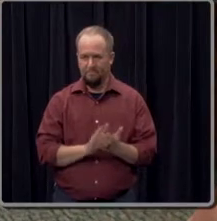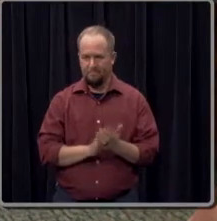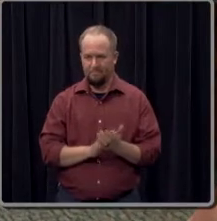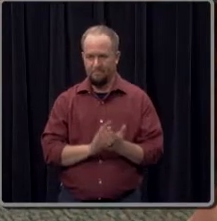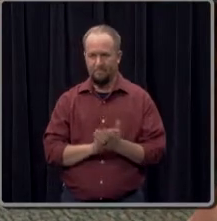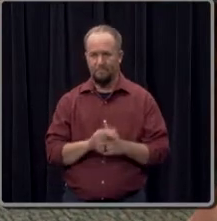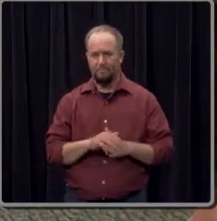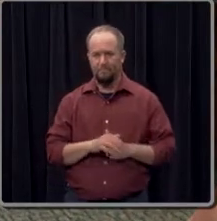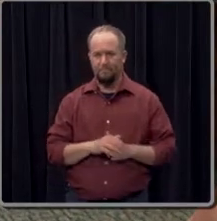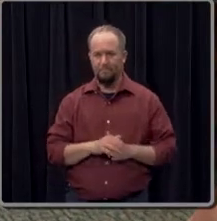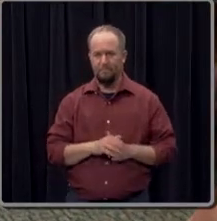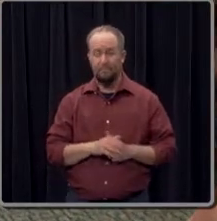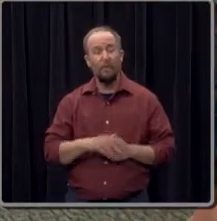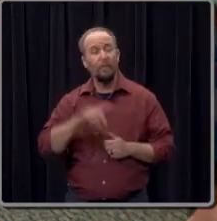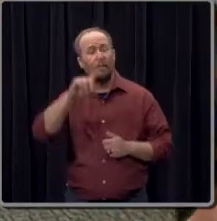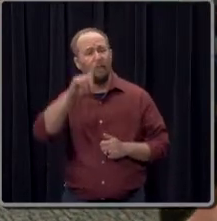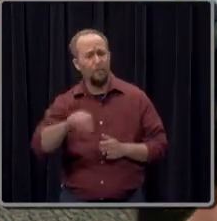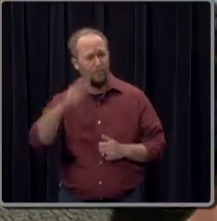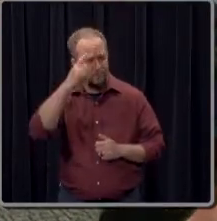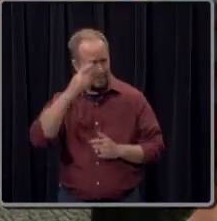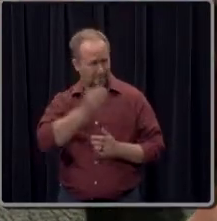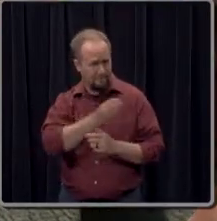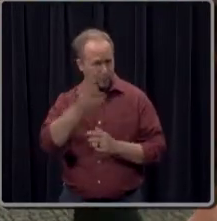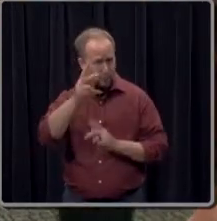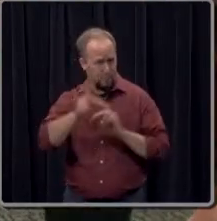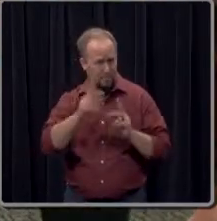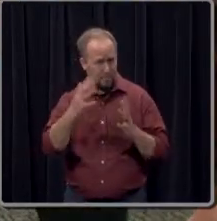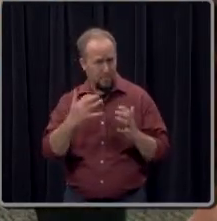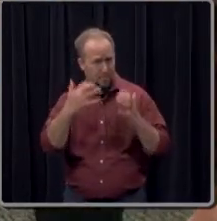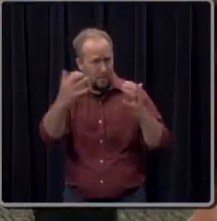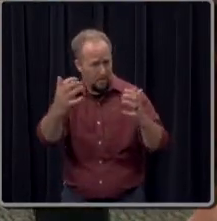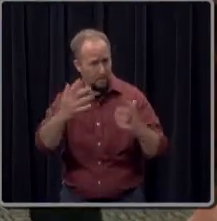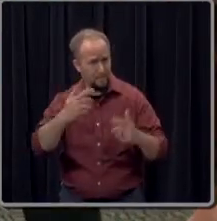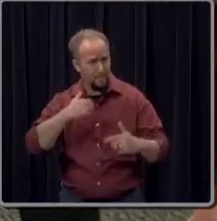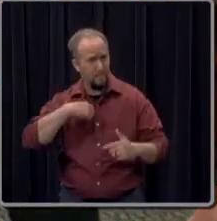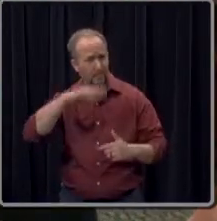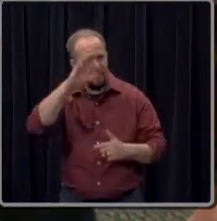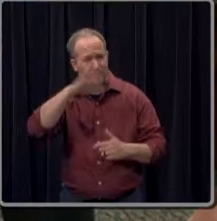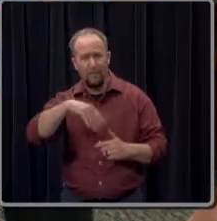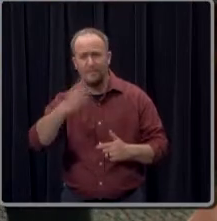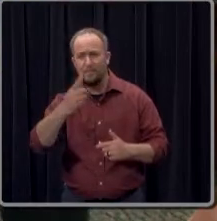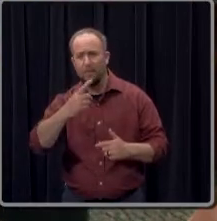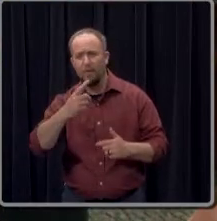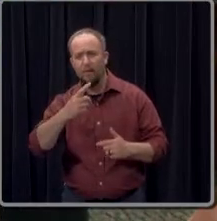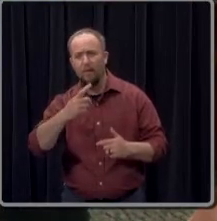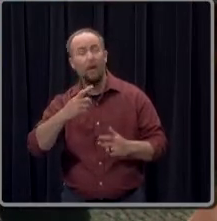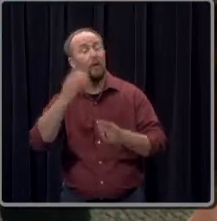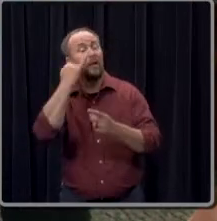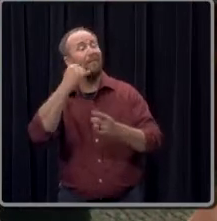I do think we have a couple of people in the audience. I know there's someone's. There's going